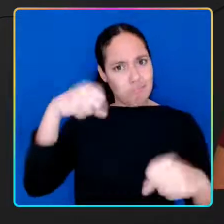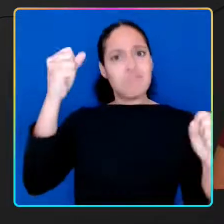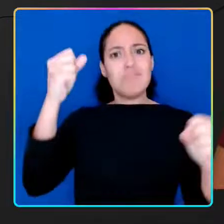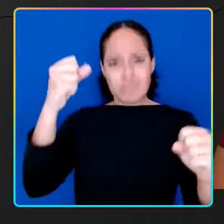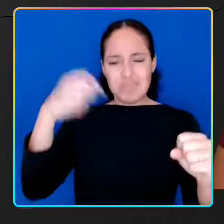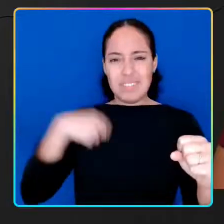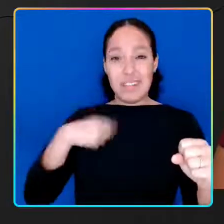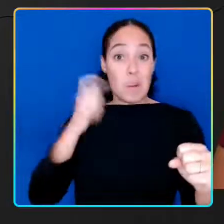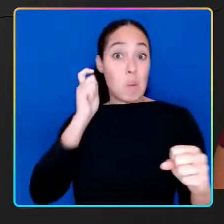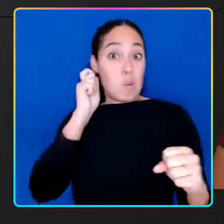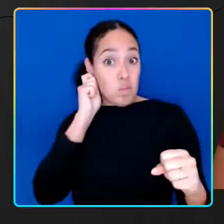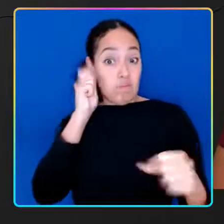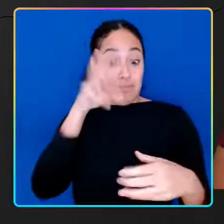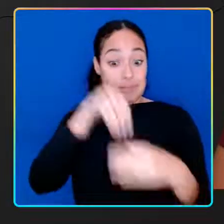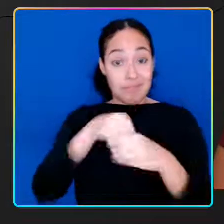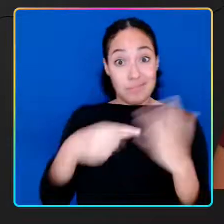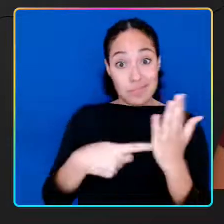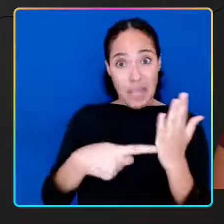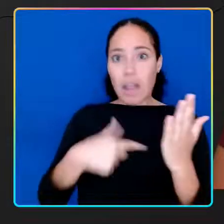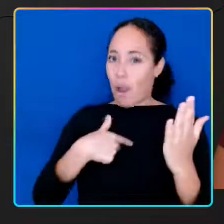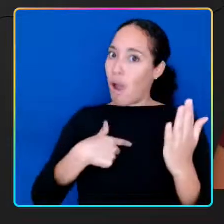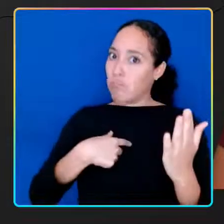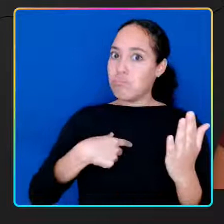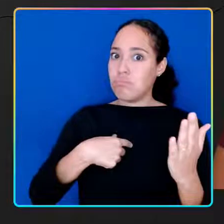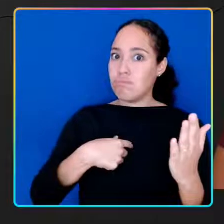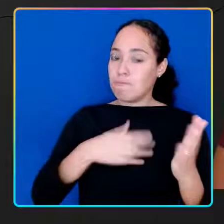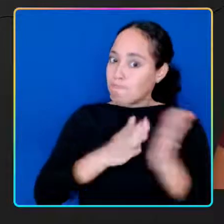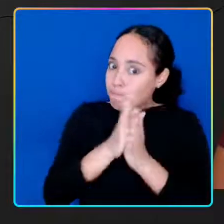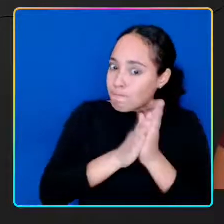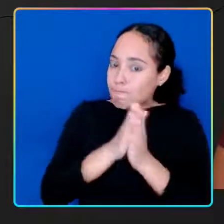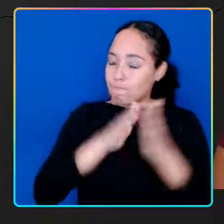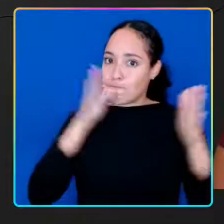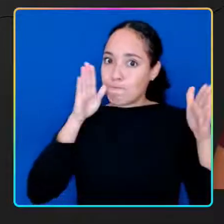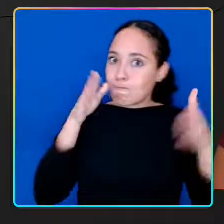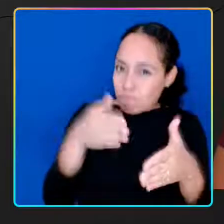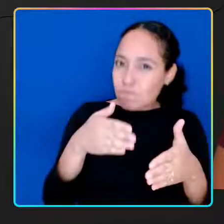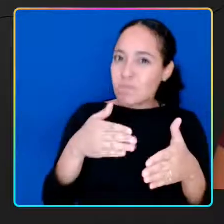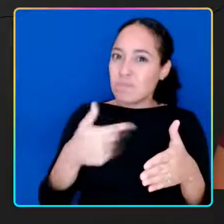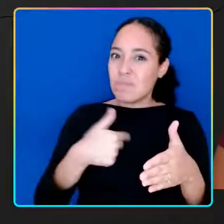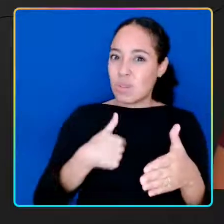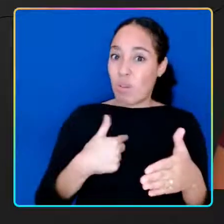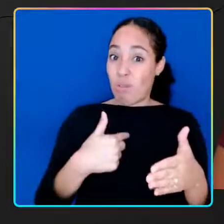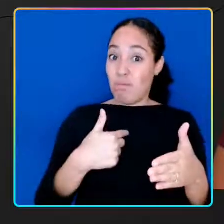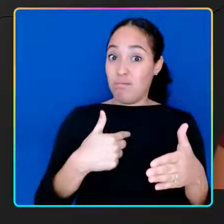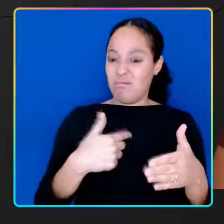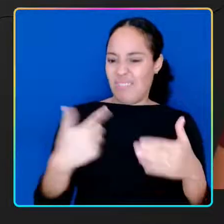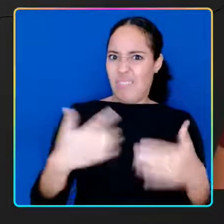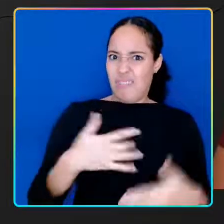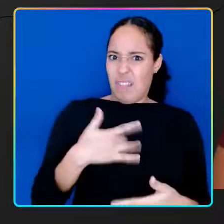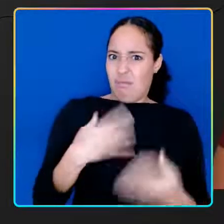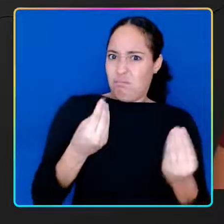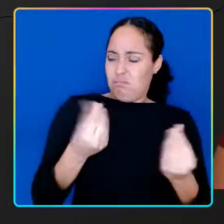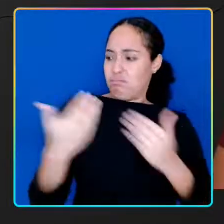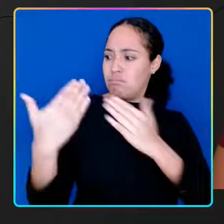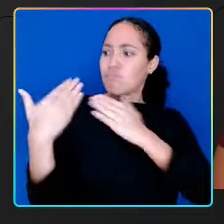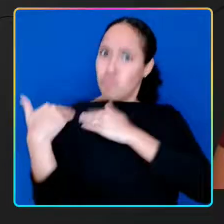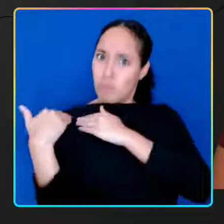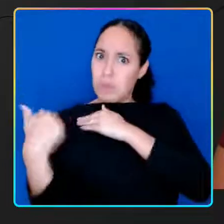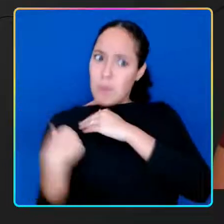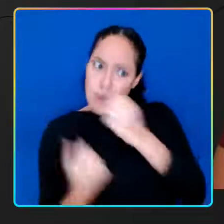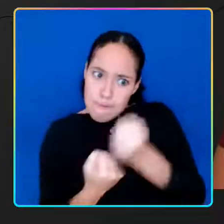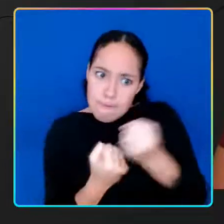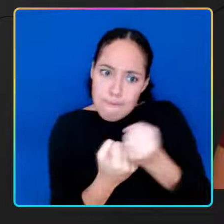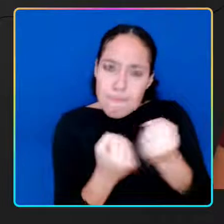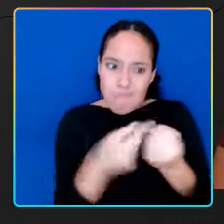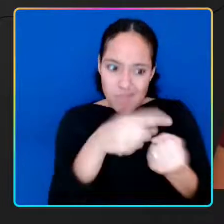myself, and that kind of element of pay it forwards. So as much as there's elements where I'm like, oh, I wish like I'd had this at